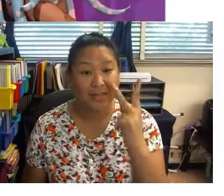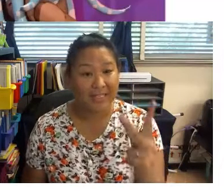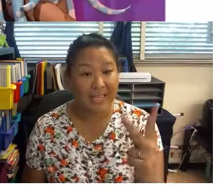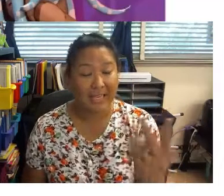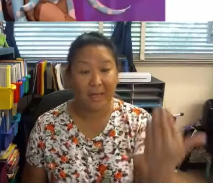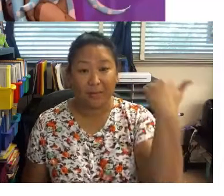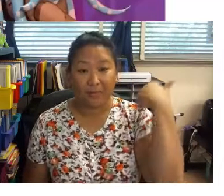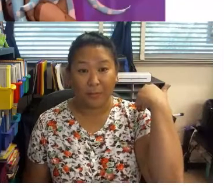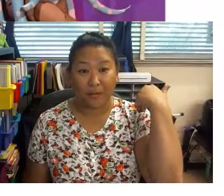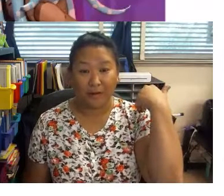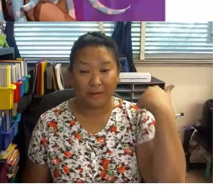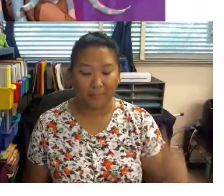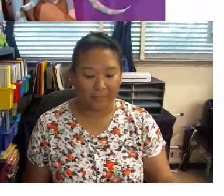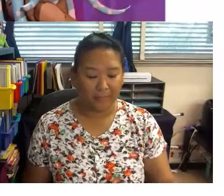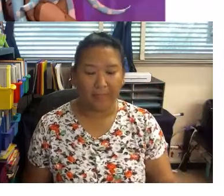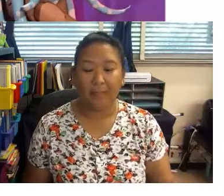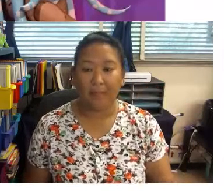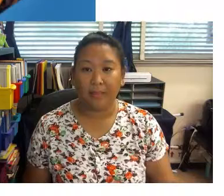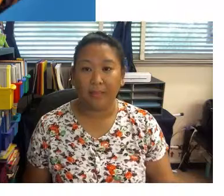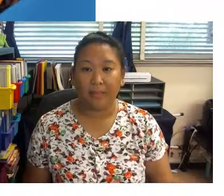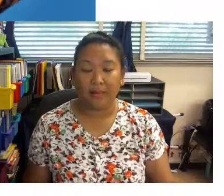Never seen before.